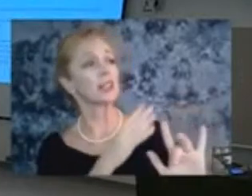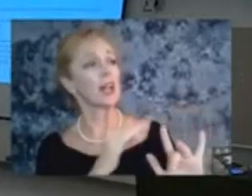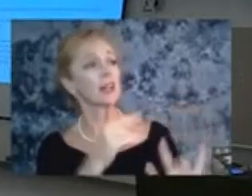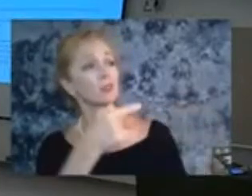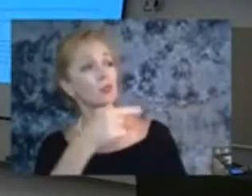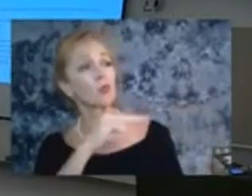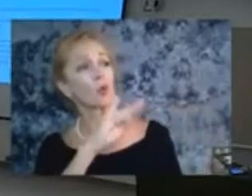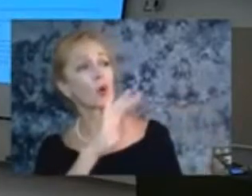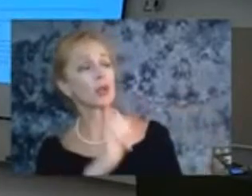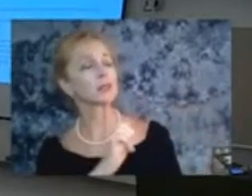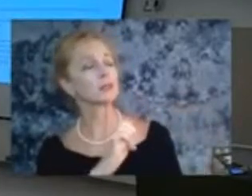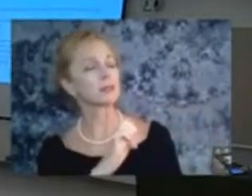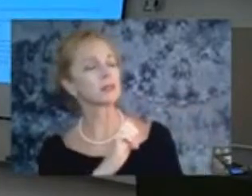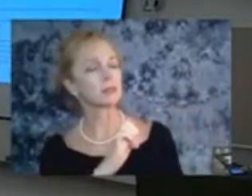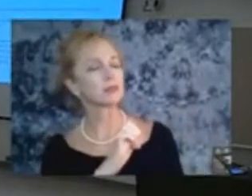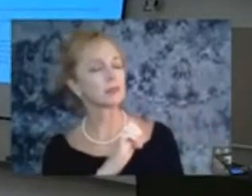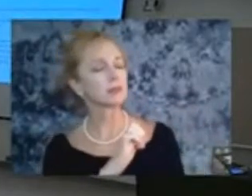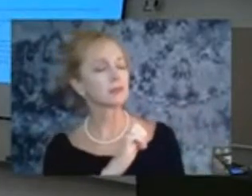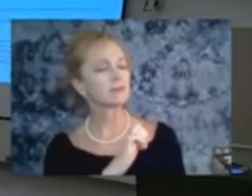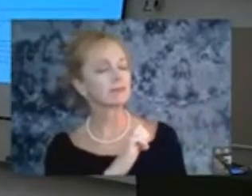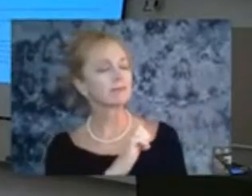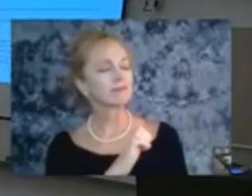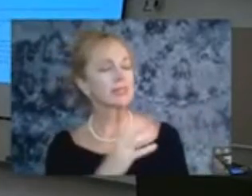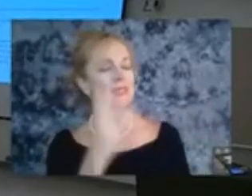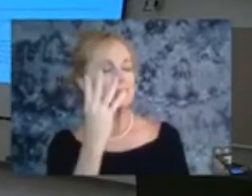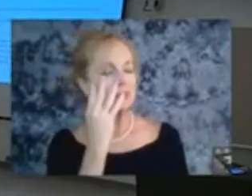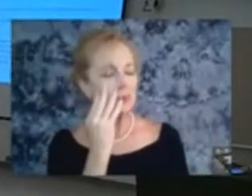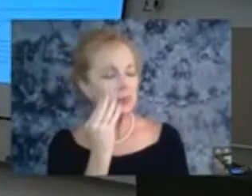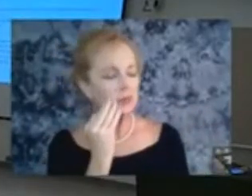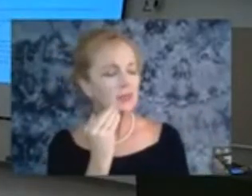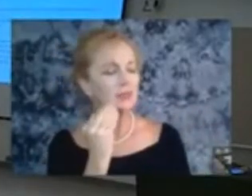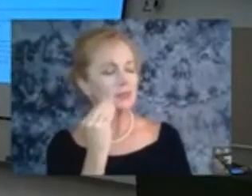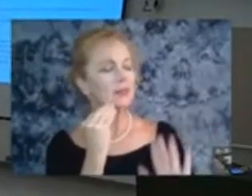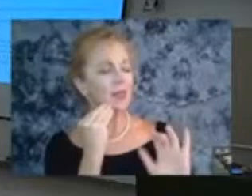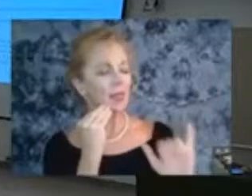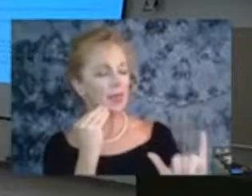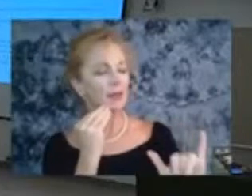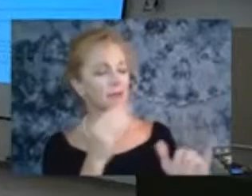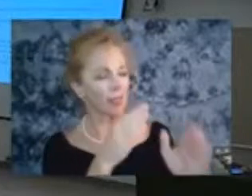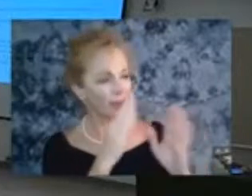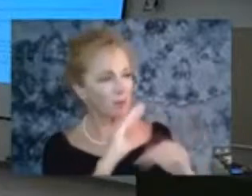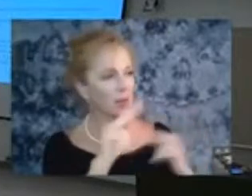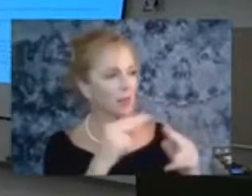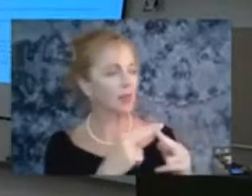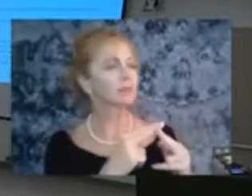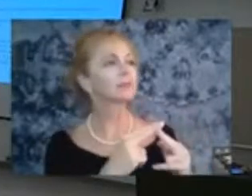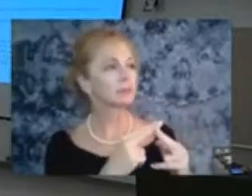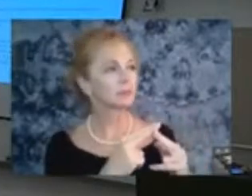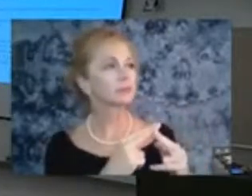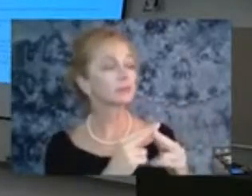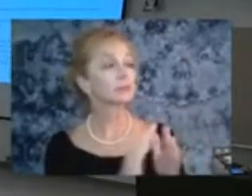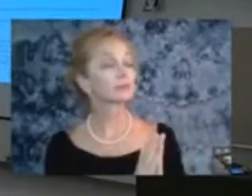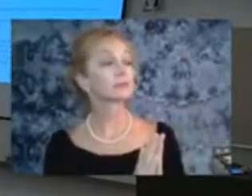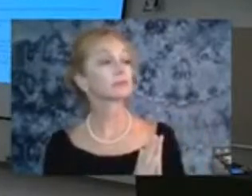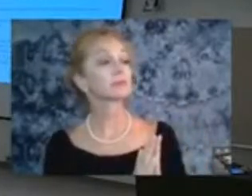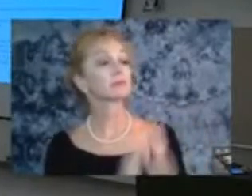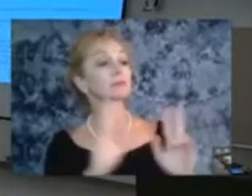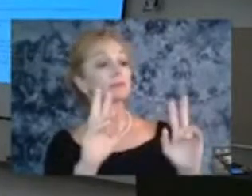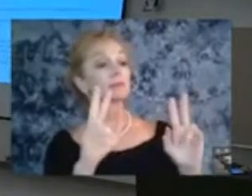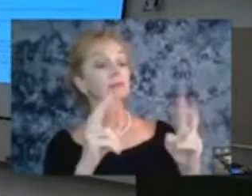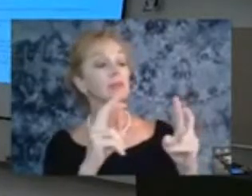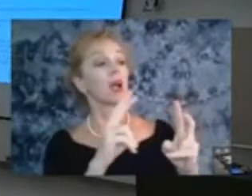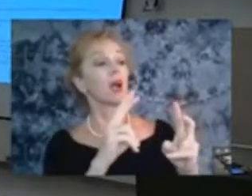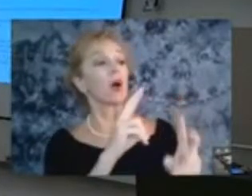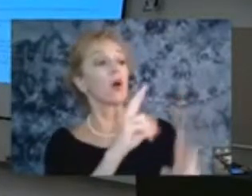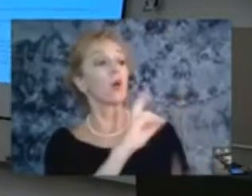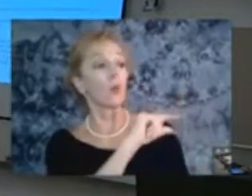of just absorb that into them. The one, really, the quality over quantity, I just